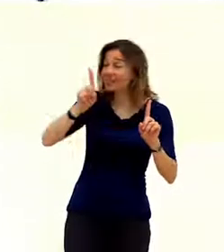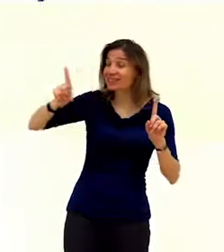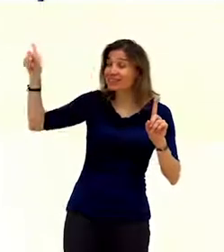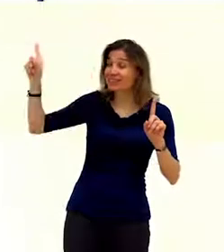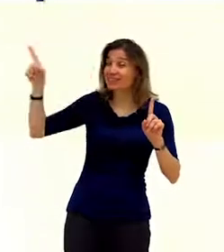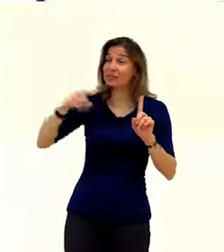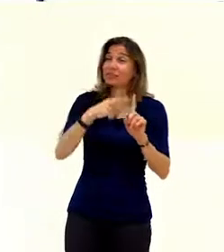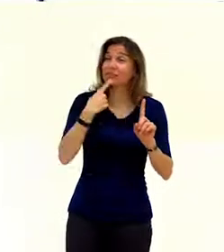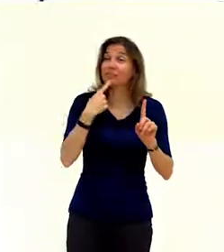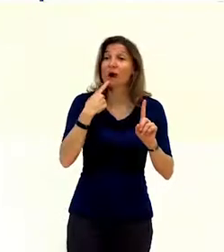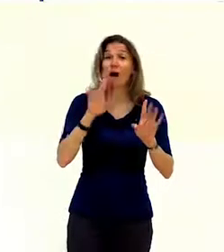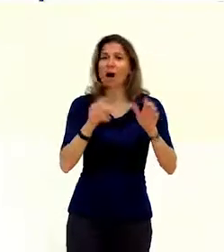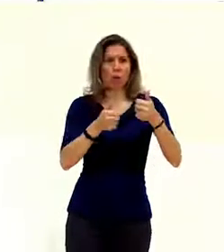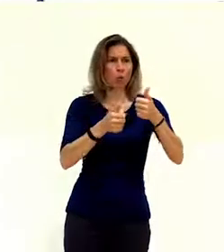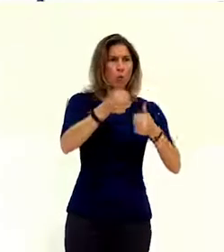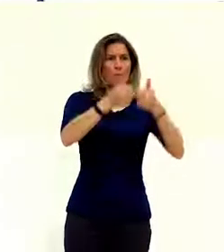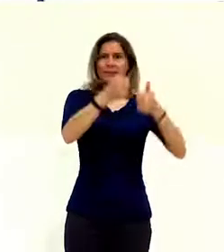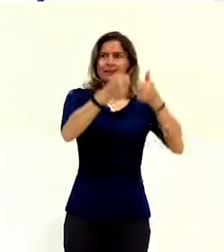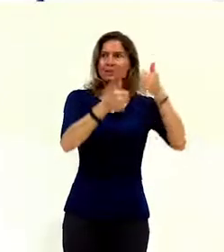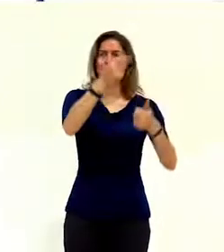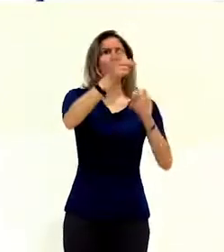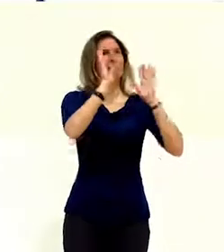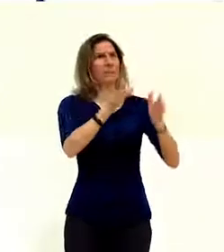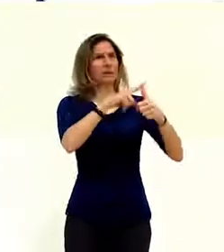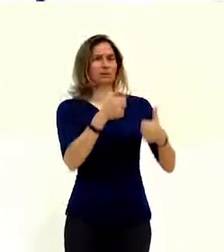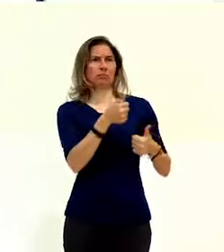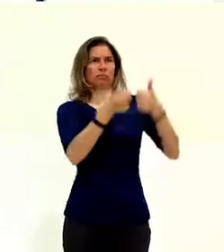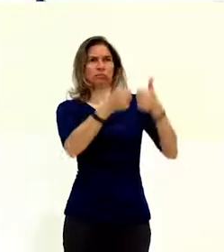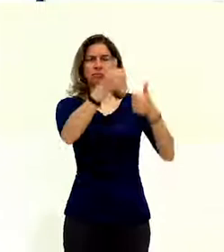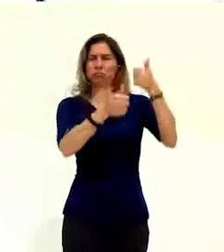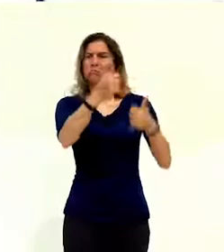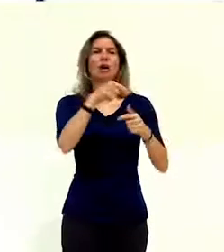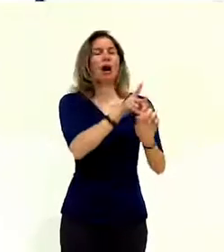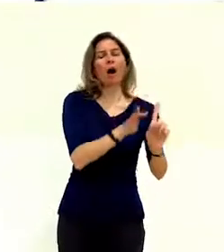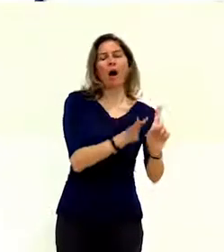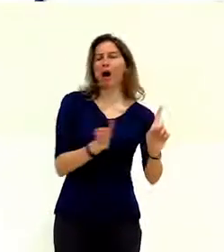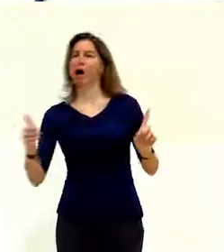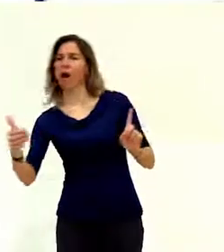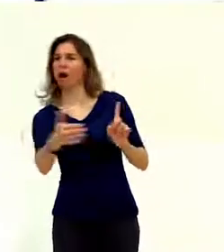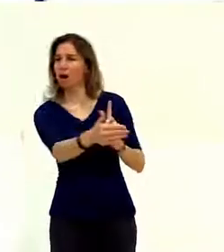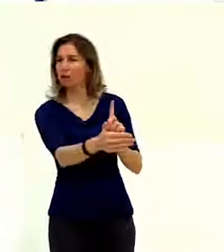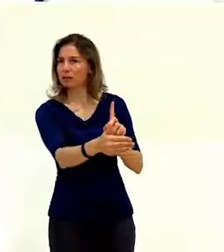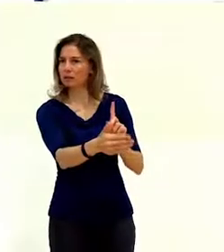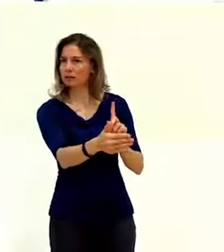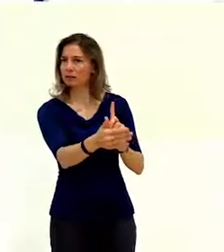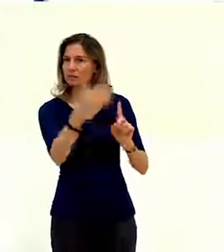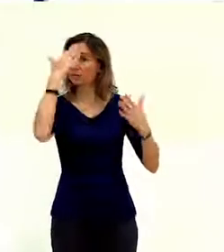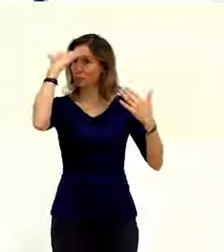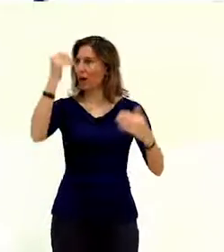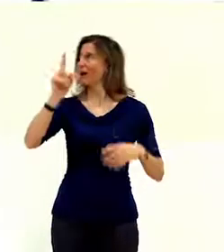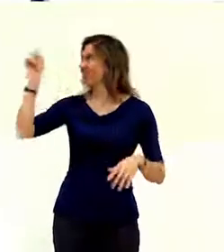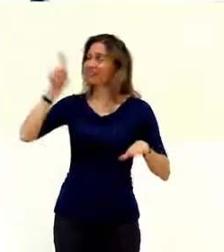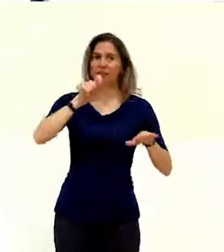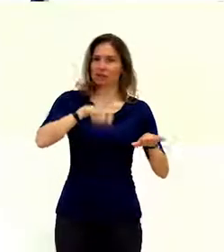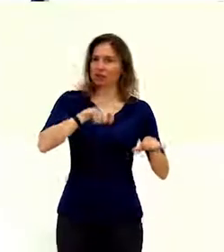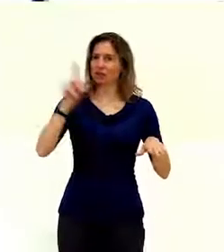any competition state aid requirement I mentioned before because of the decision